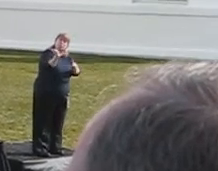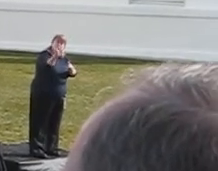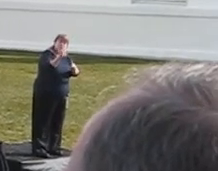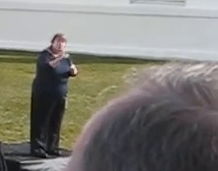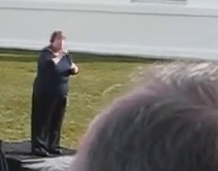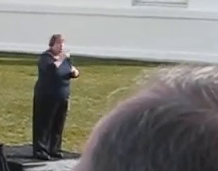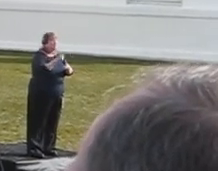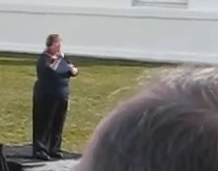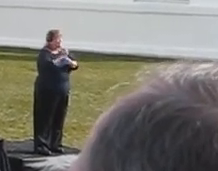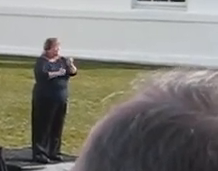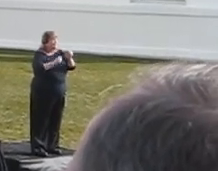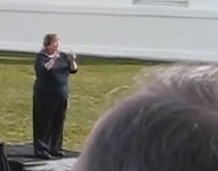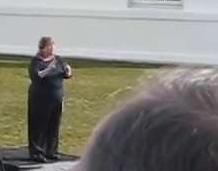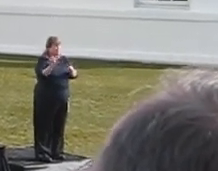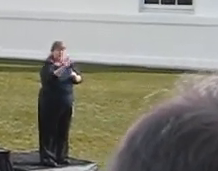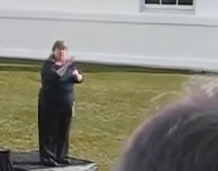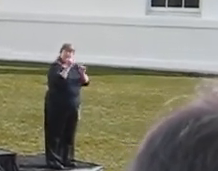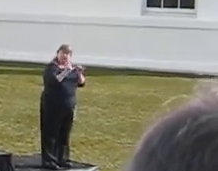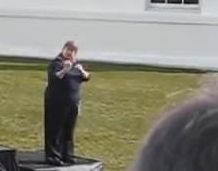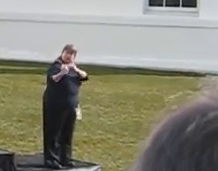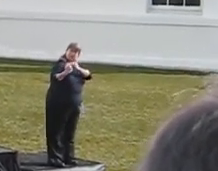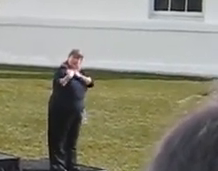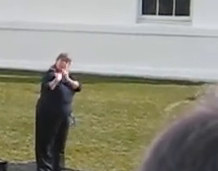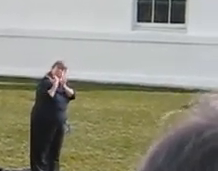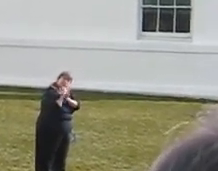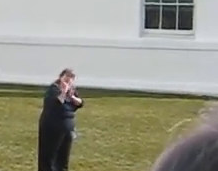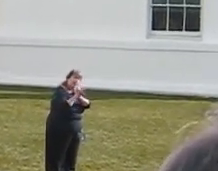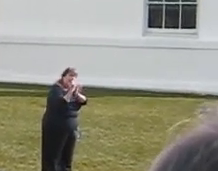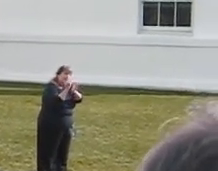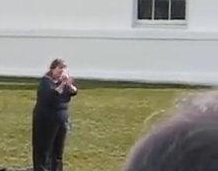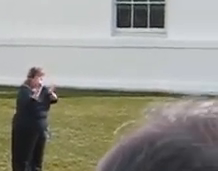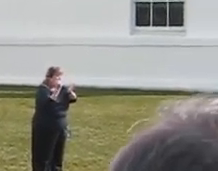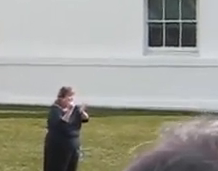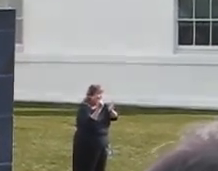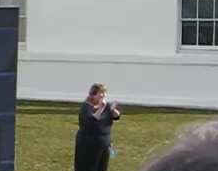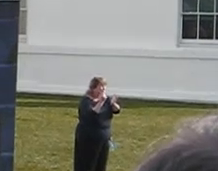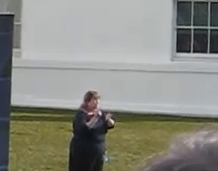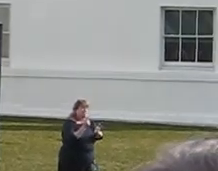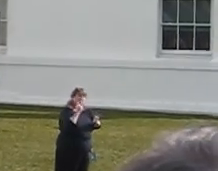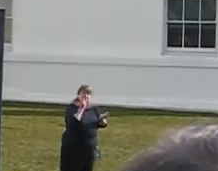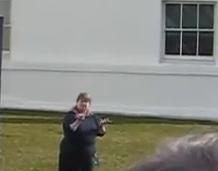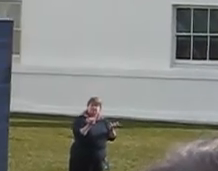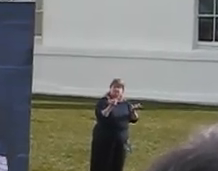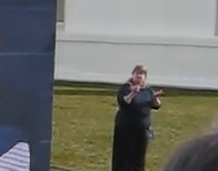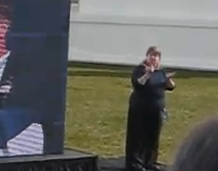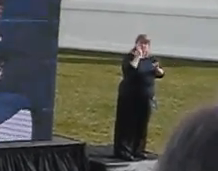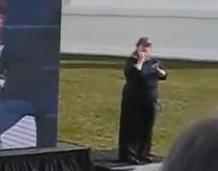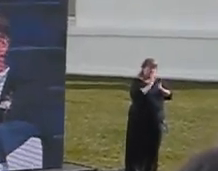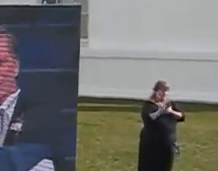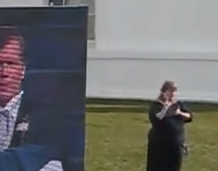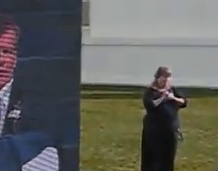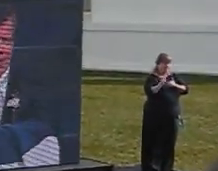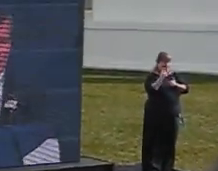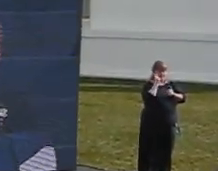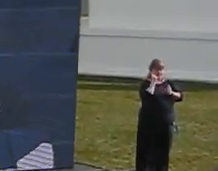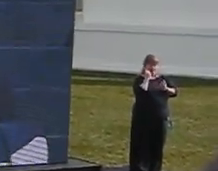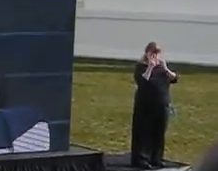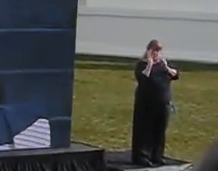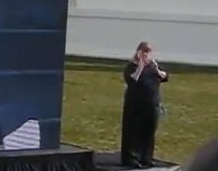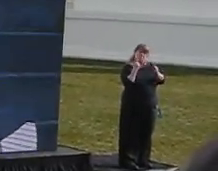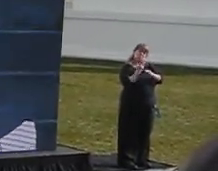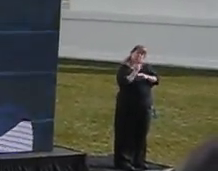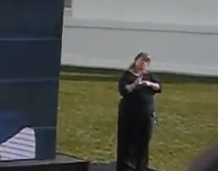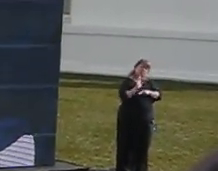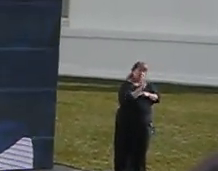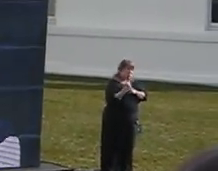is every person's individual responsibility to take advantage of them. In recent weeks, I've seen people exercising